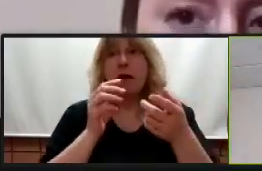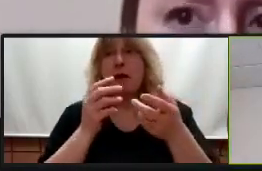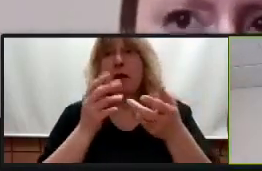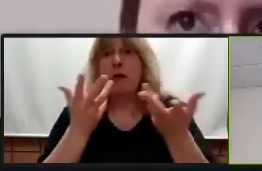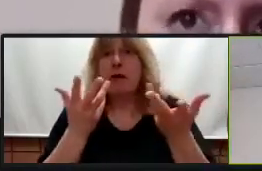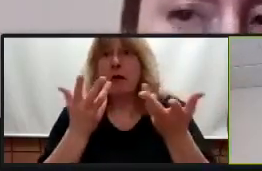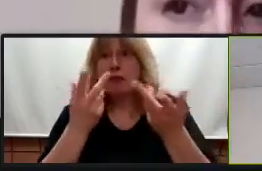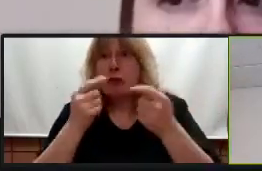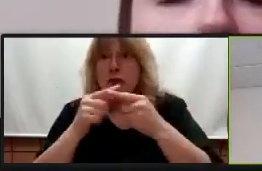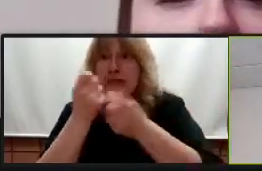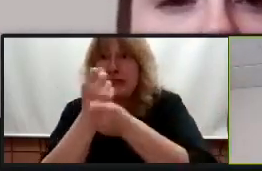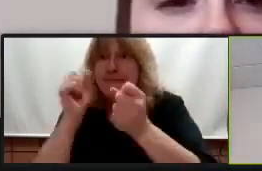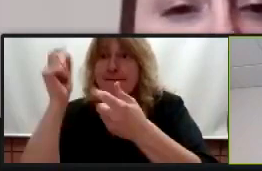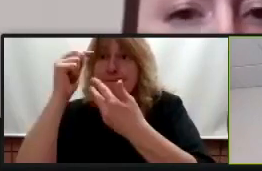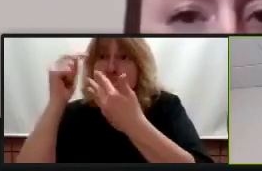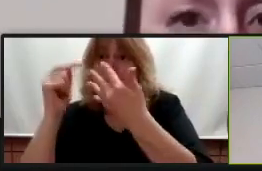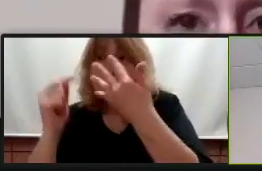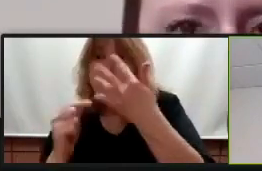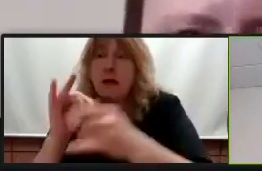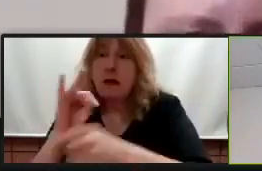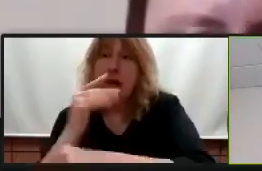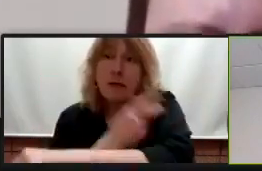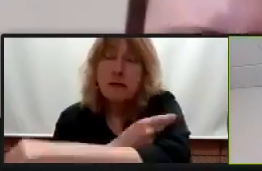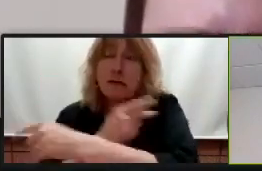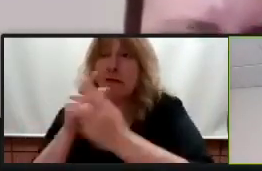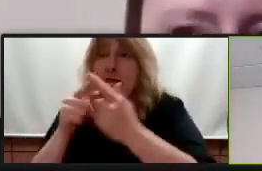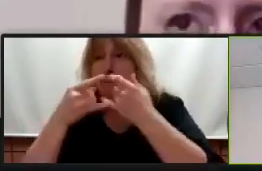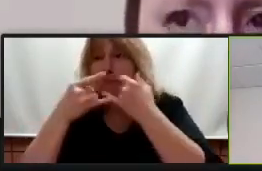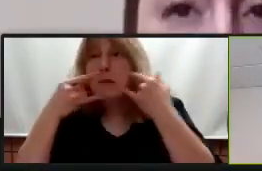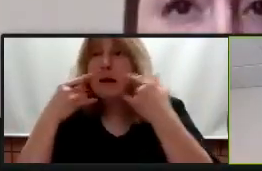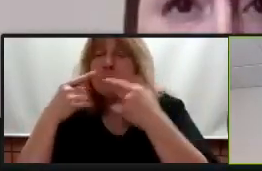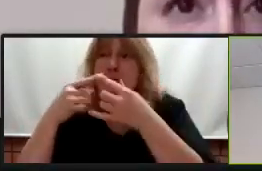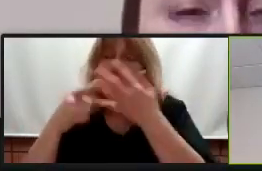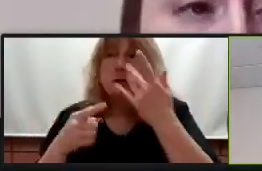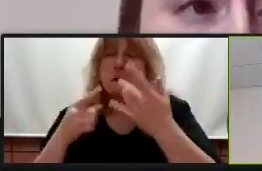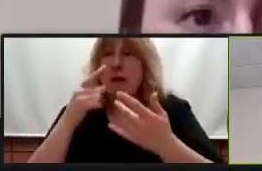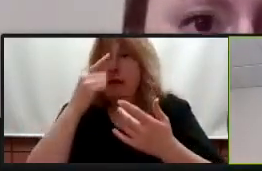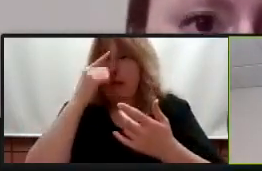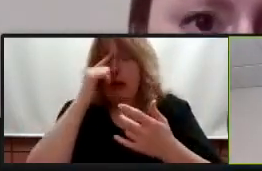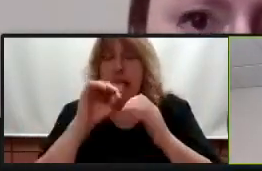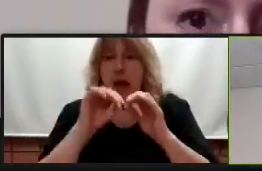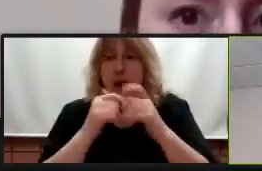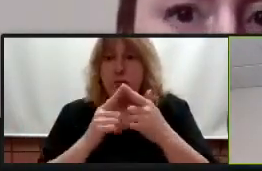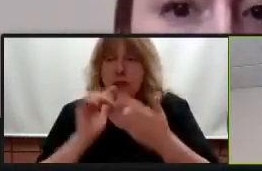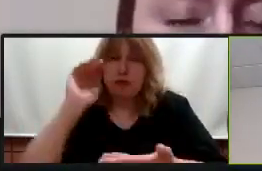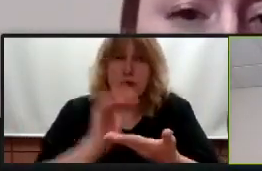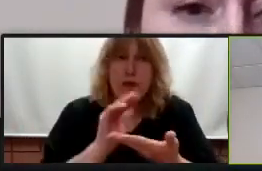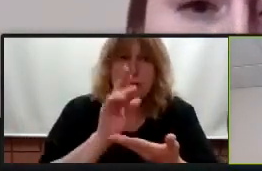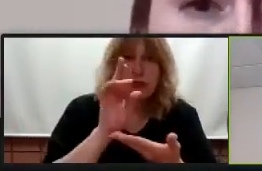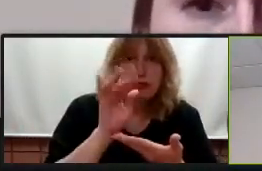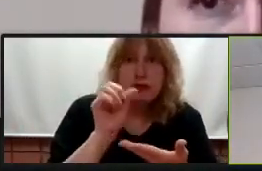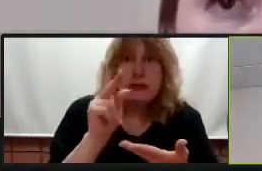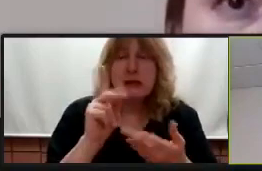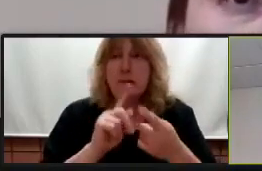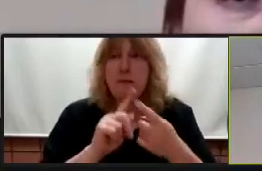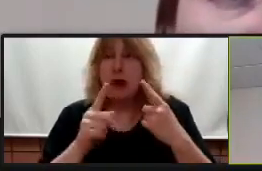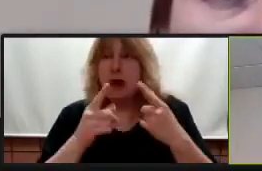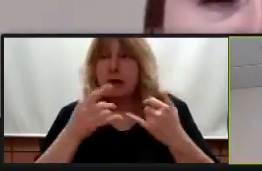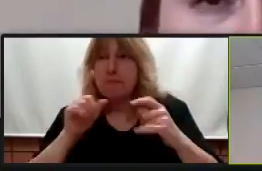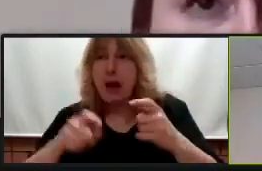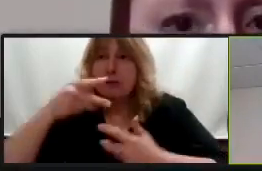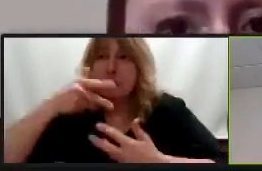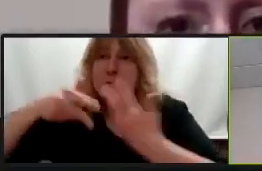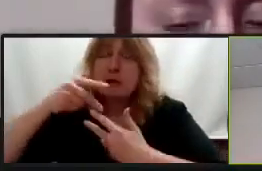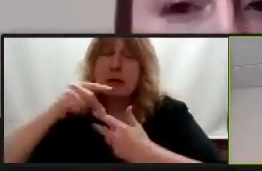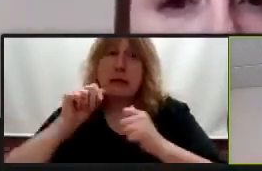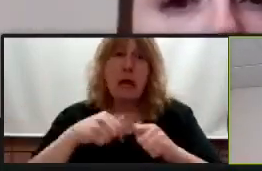that we're getting into. Think about the risk factors for our family. Think about ways that we can reduce the risk. Can we distance? Can we wear masks? Can we see